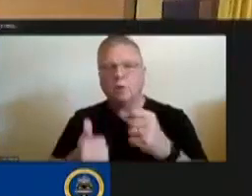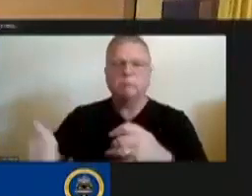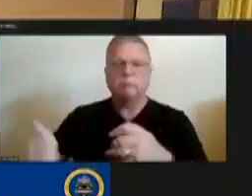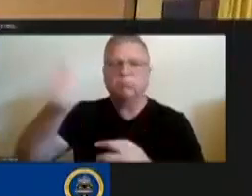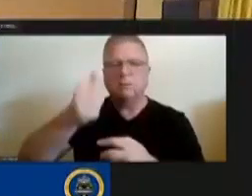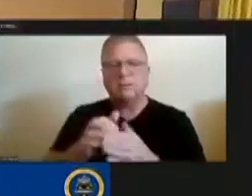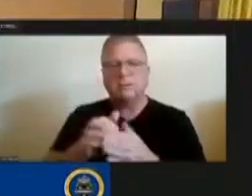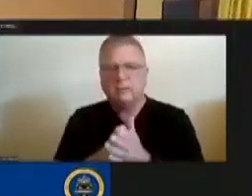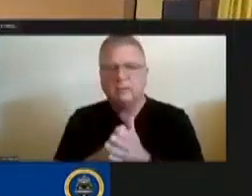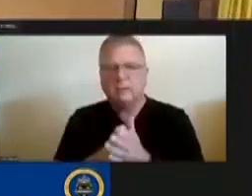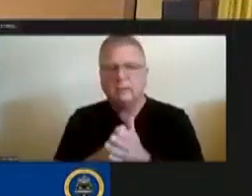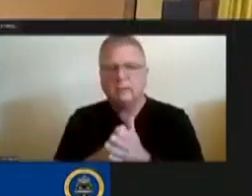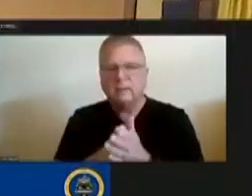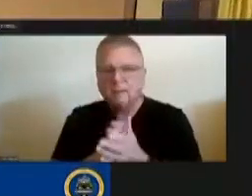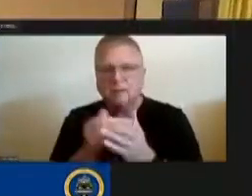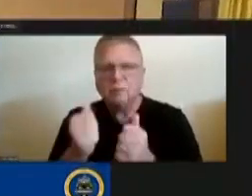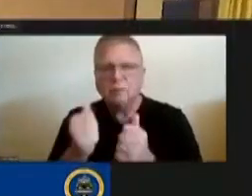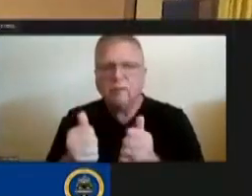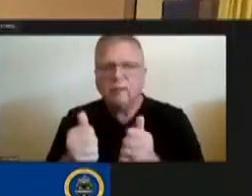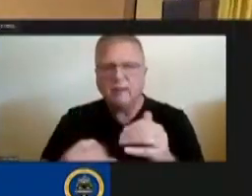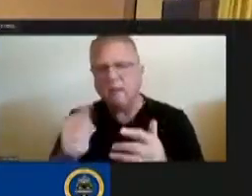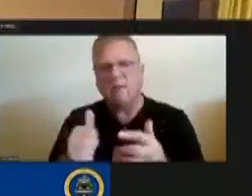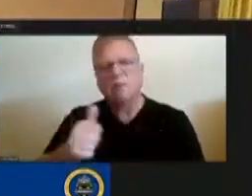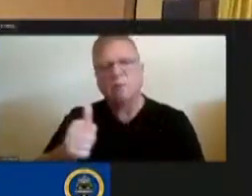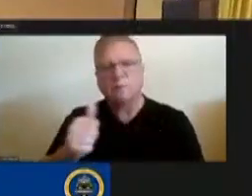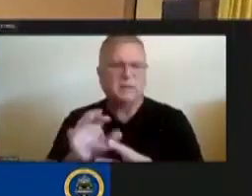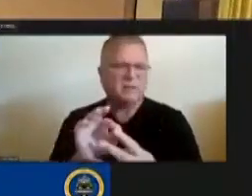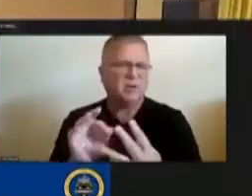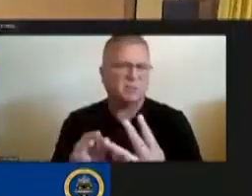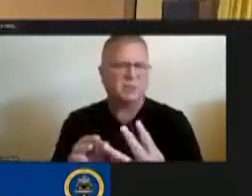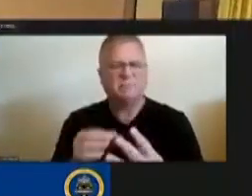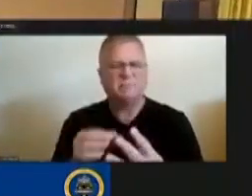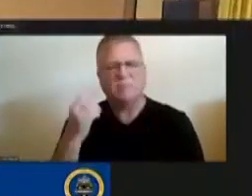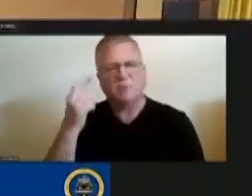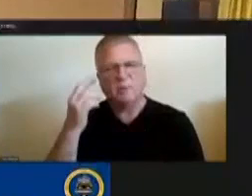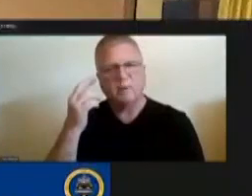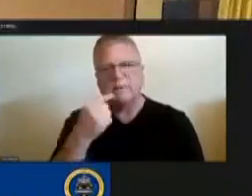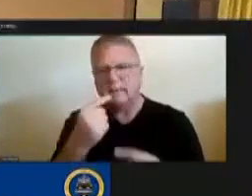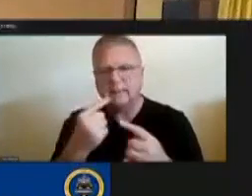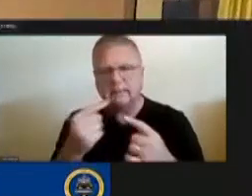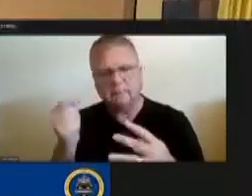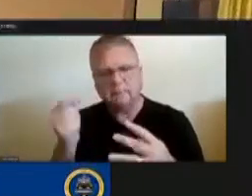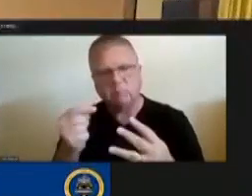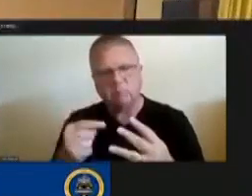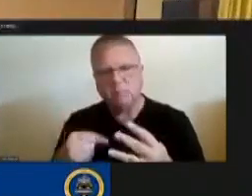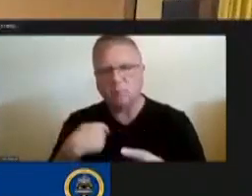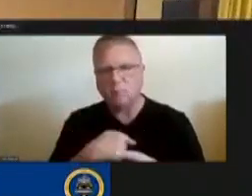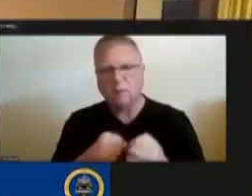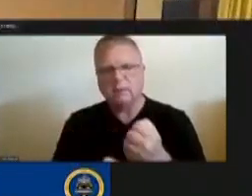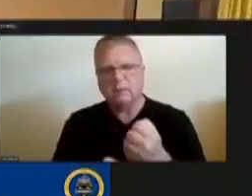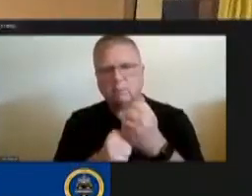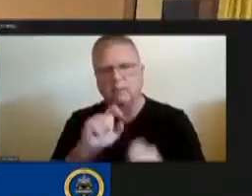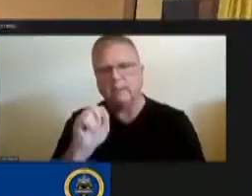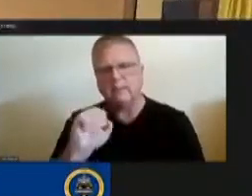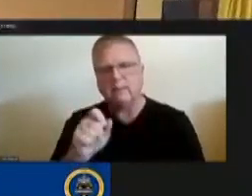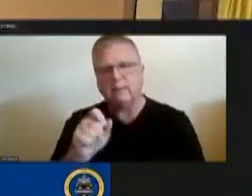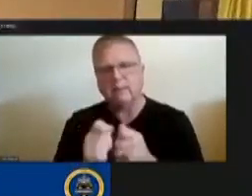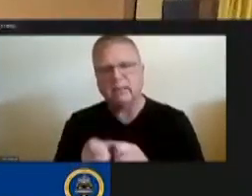other transportation options. For the reasons I've outlined, we're in support of the proposed zoning changes in Council